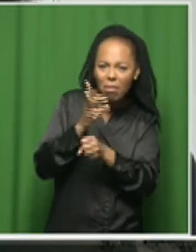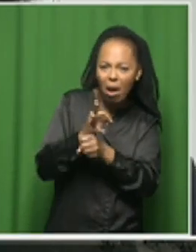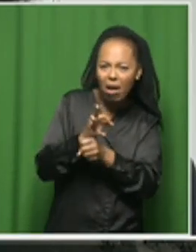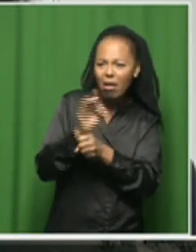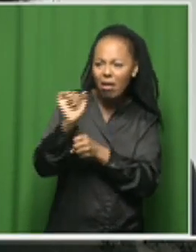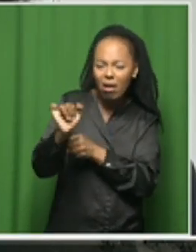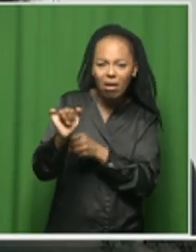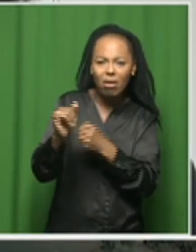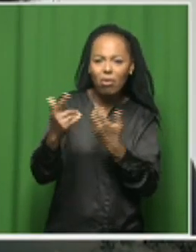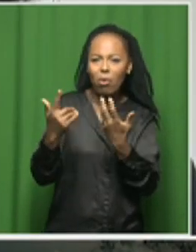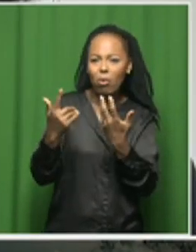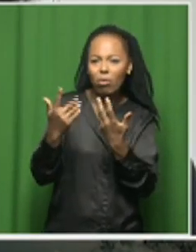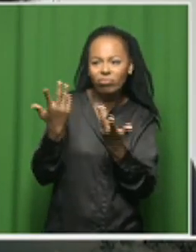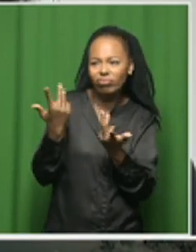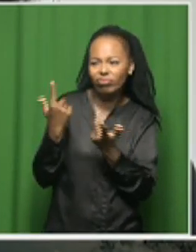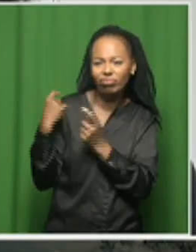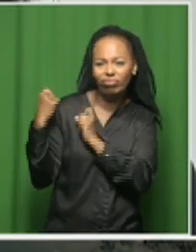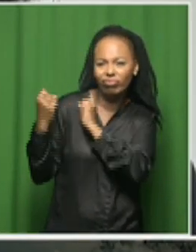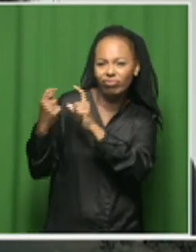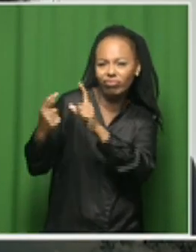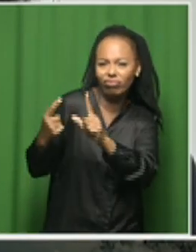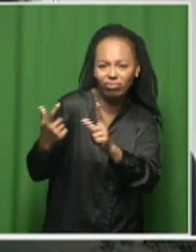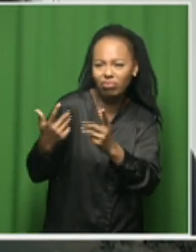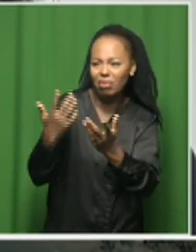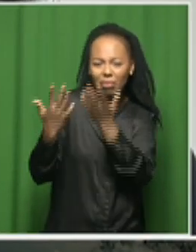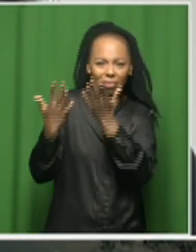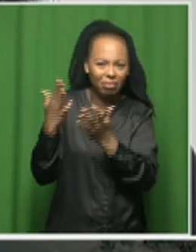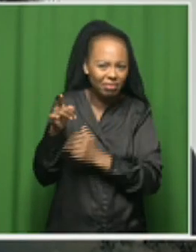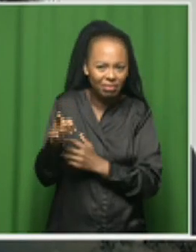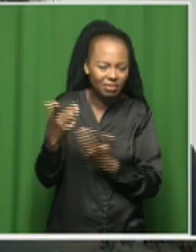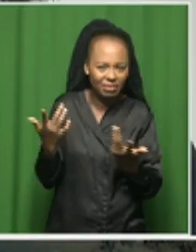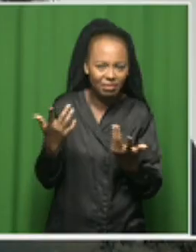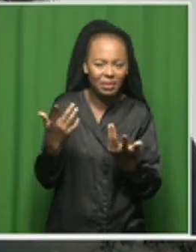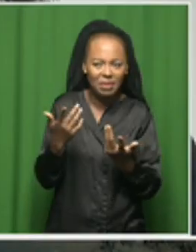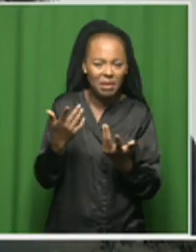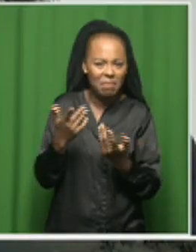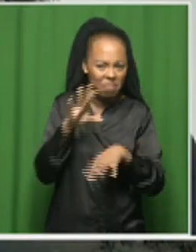maybe develops due to these habits that you've been mentioning?